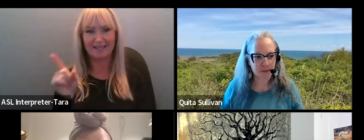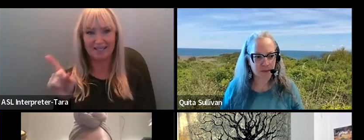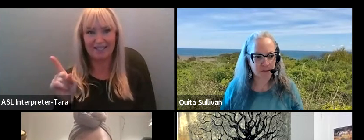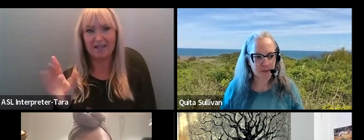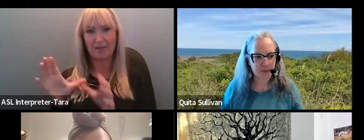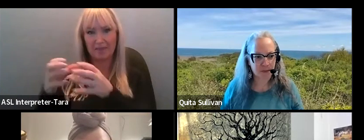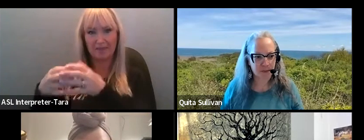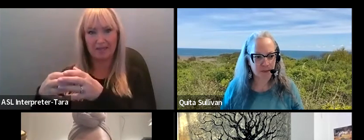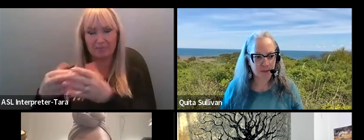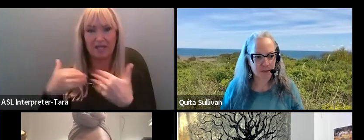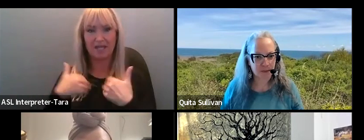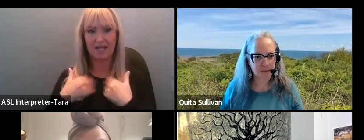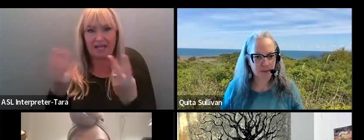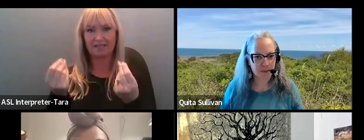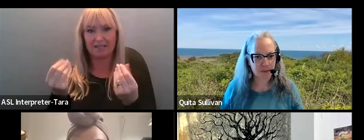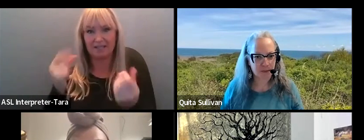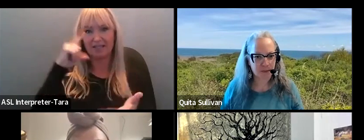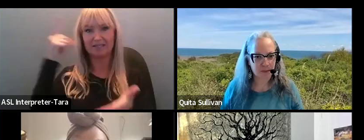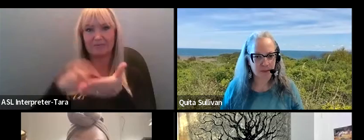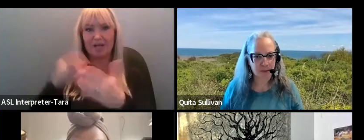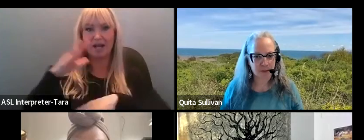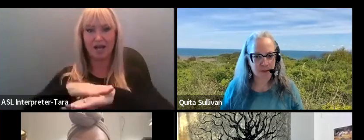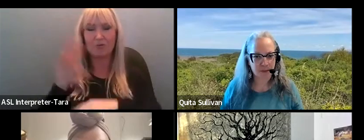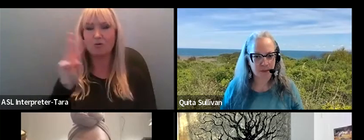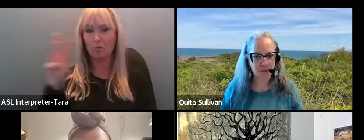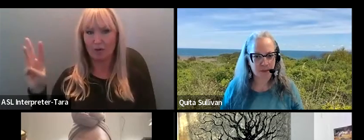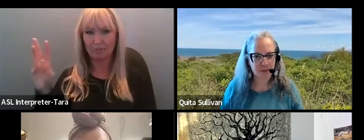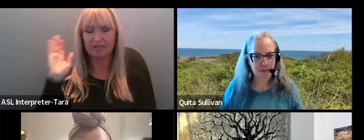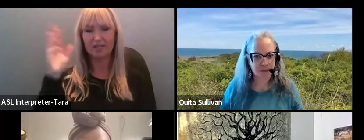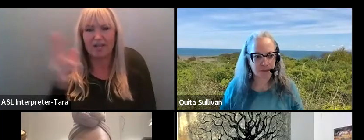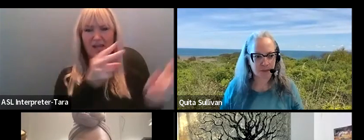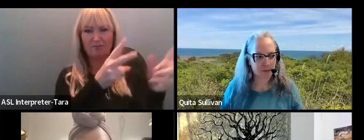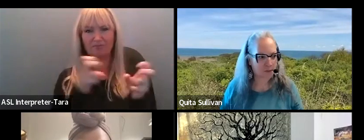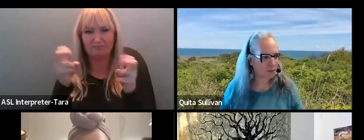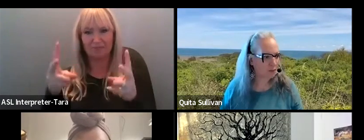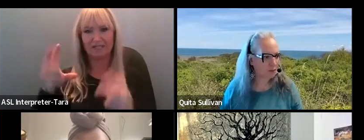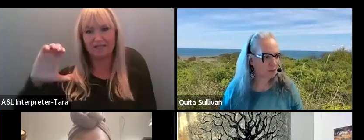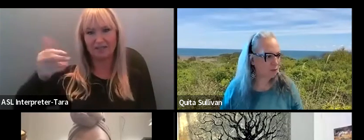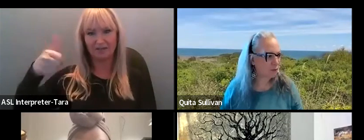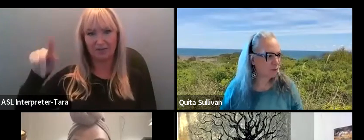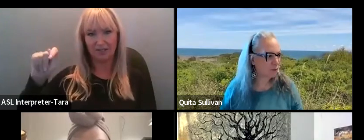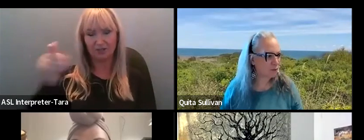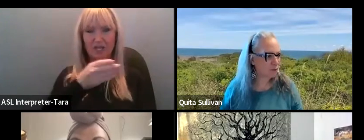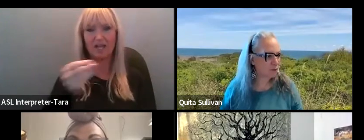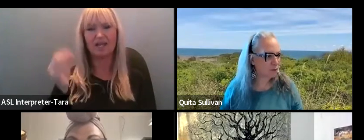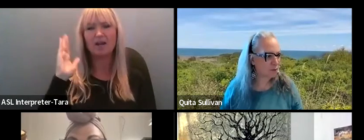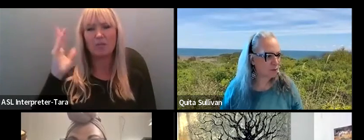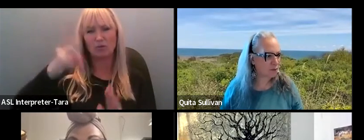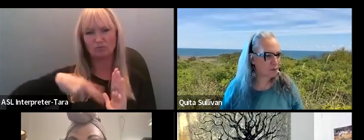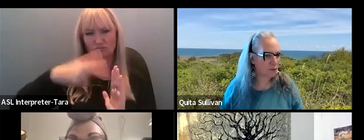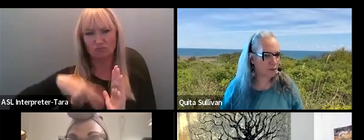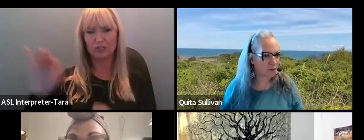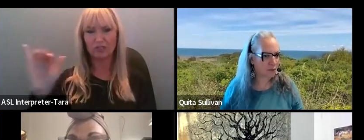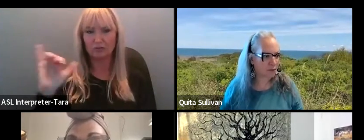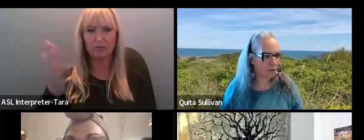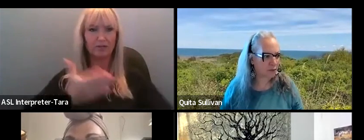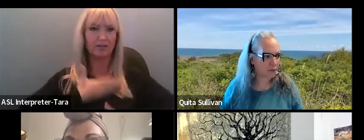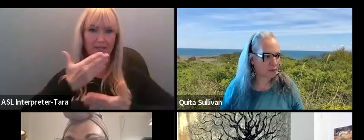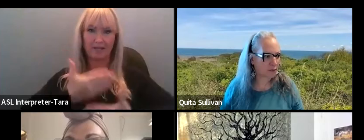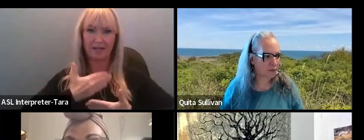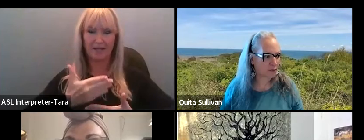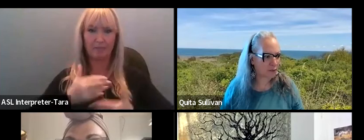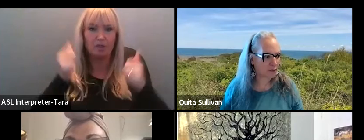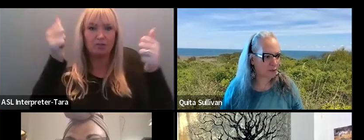have their land acknowledgement on their website, which I will paste into the chat and will also read. And I will be happy to post